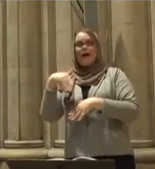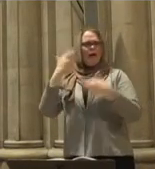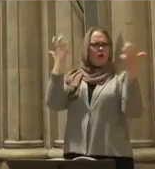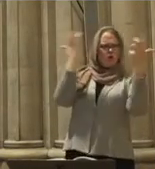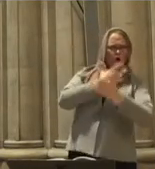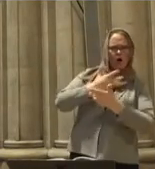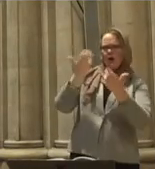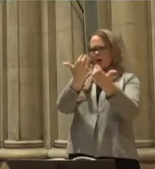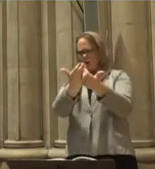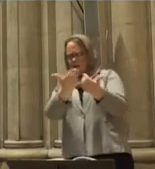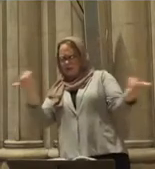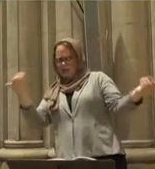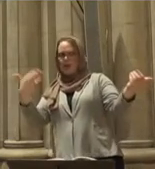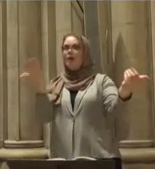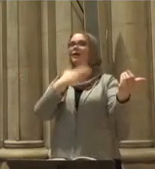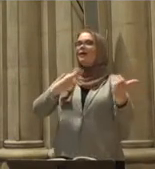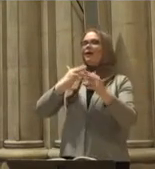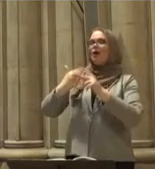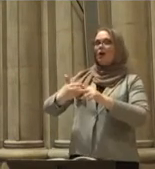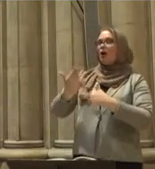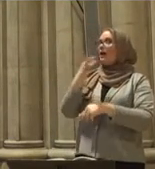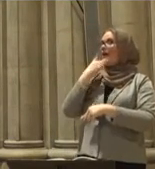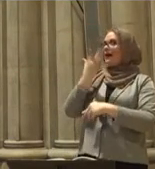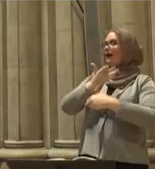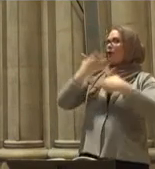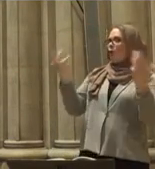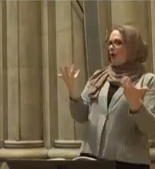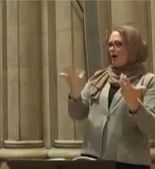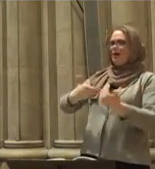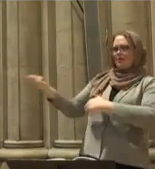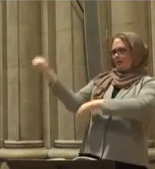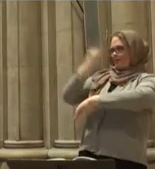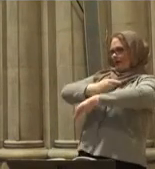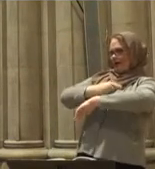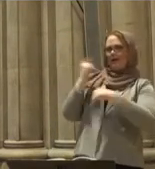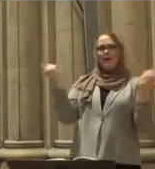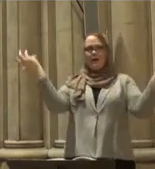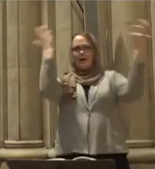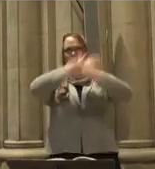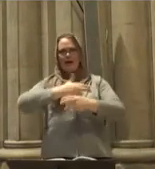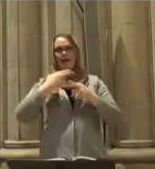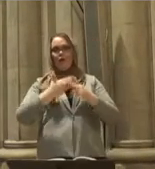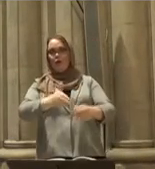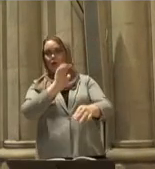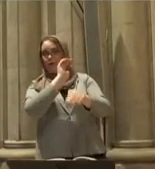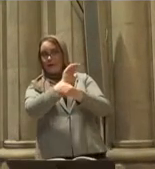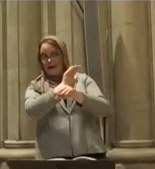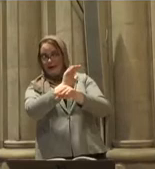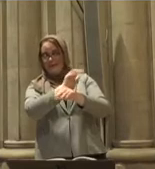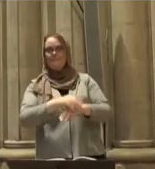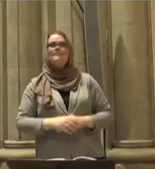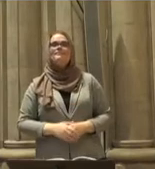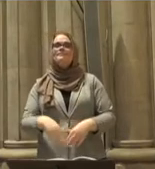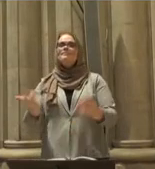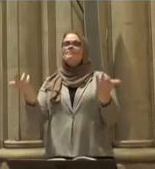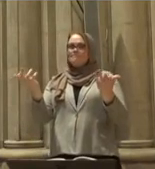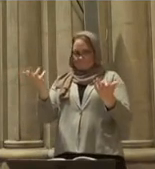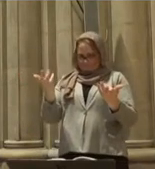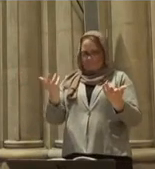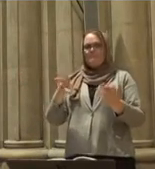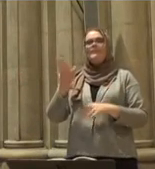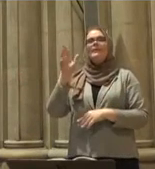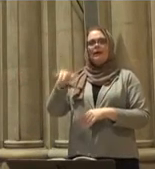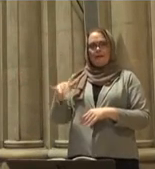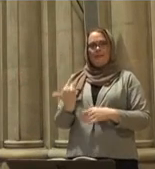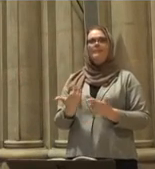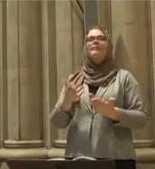God called the light day, and the darkness he called night. And there was evening, and